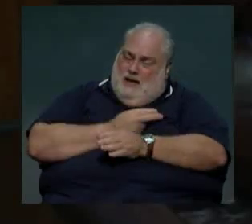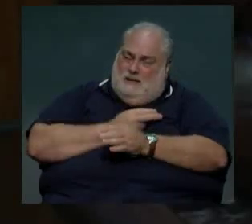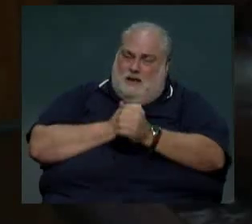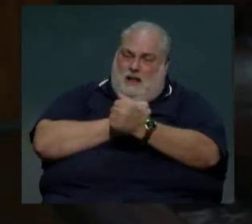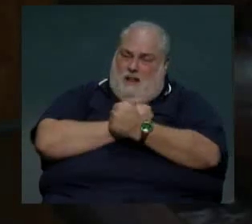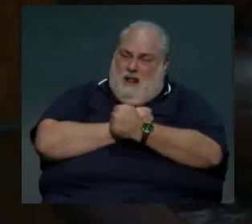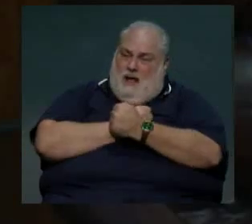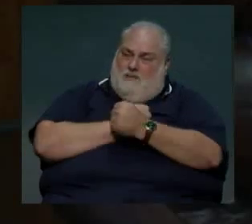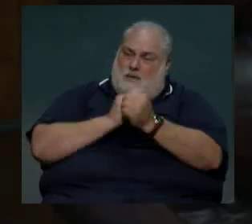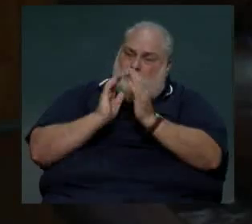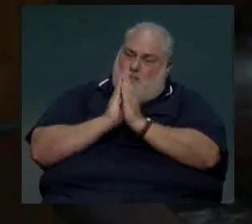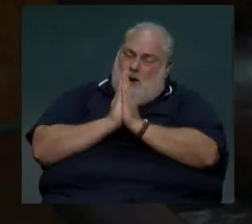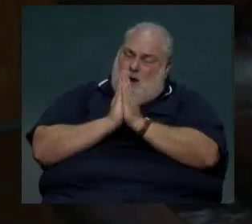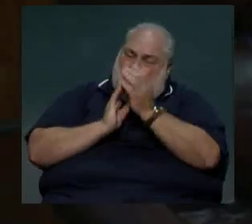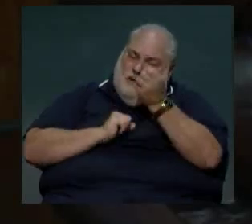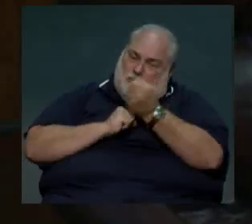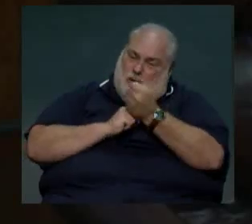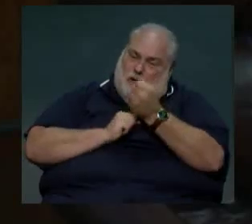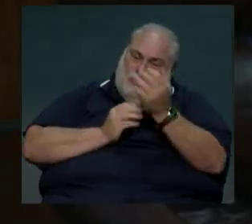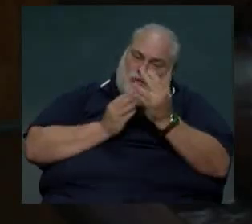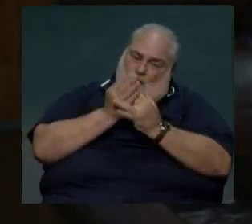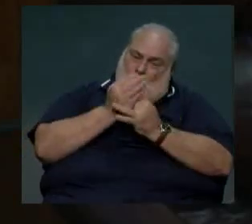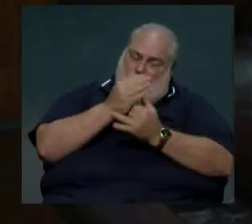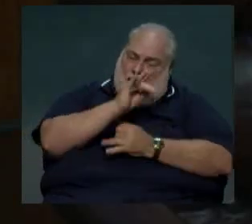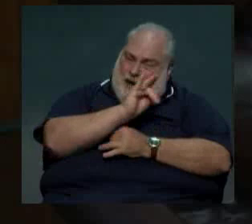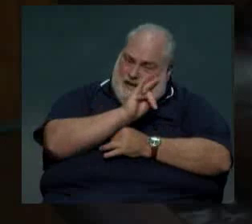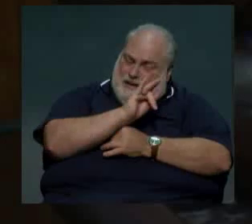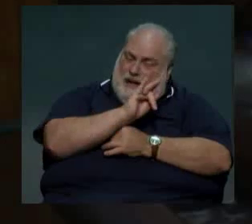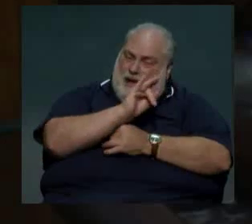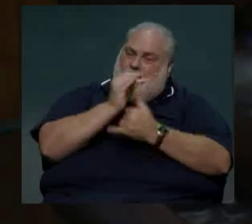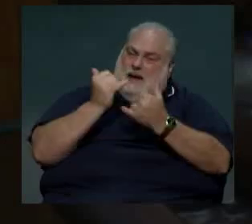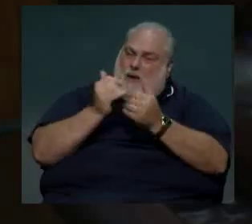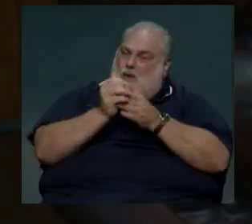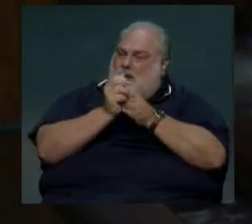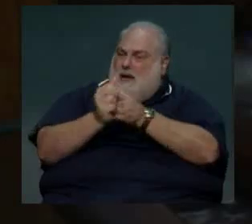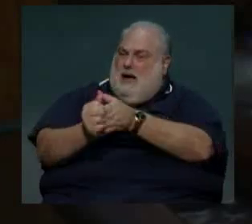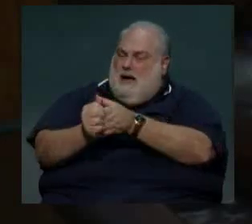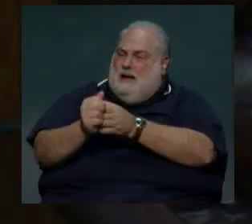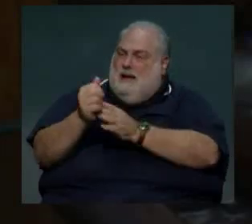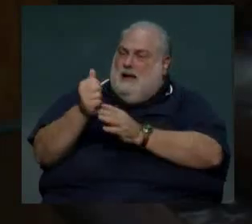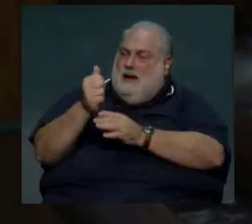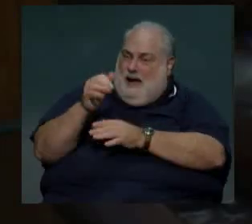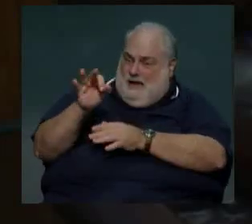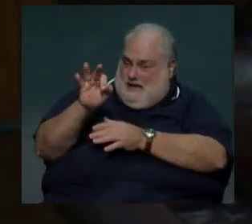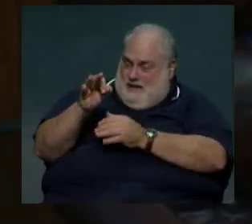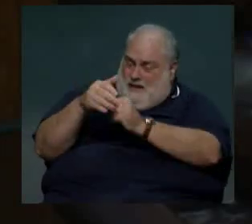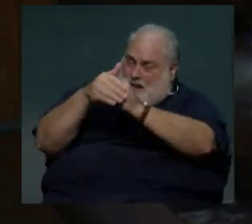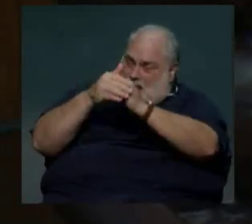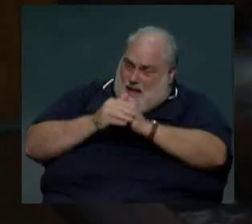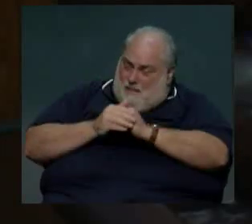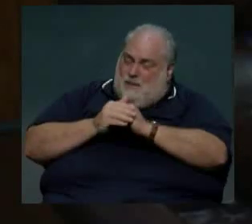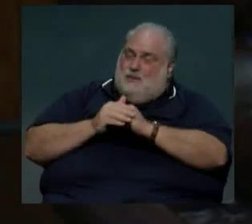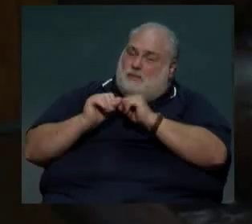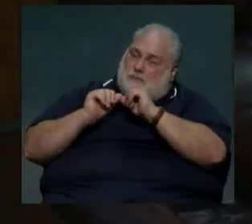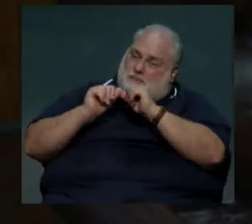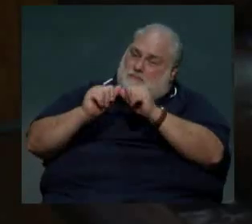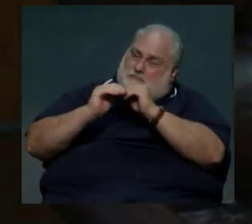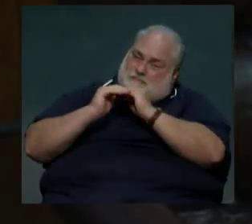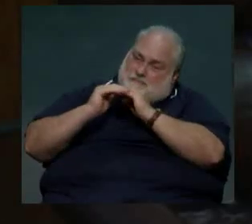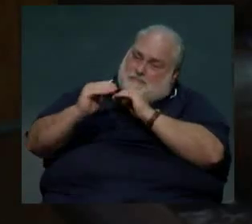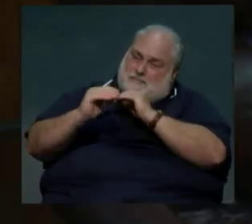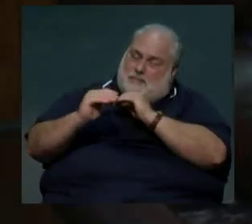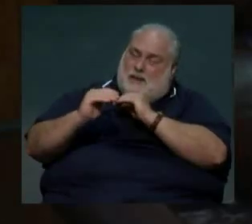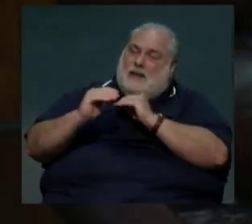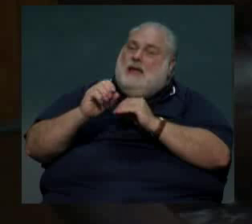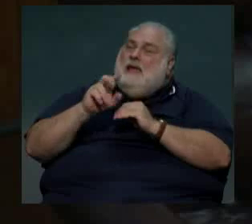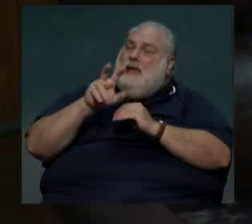us through 2018 and will carry us through 2019. There will always be ups and downs. Help us to steady the course. The real issue